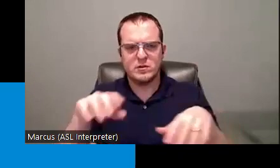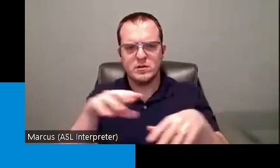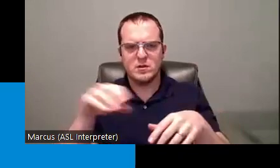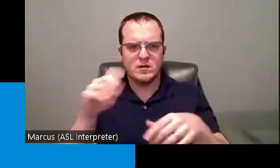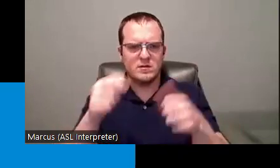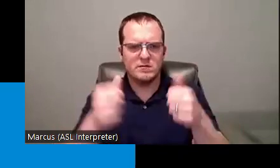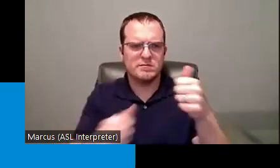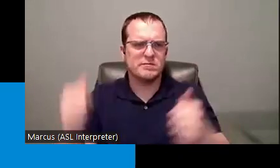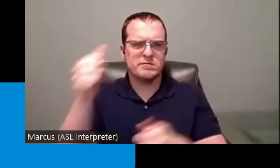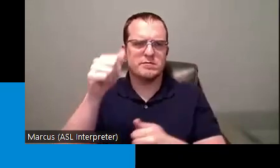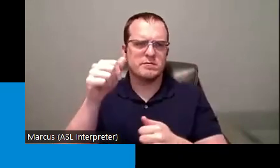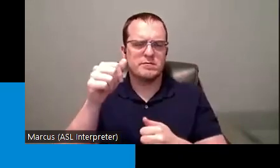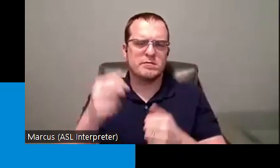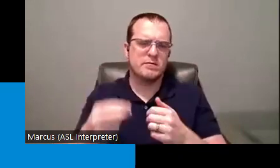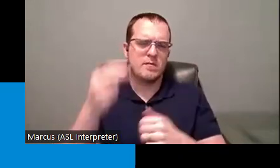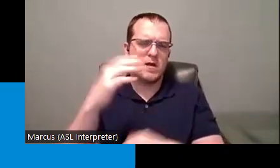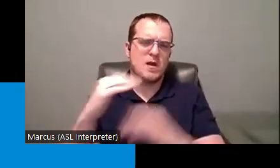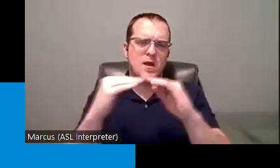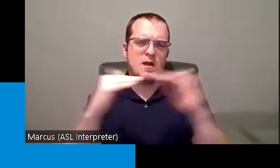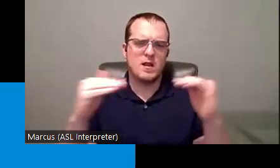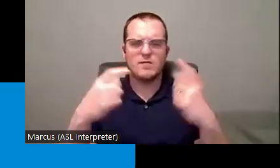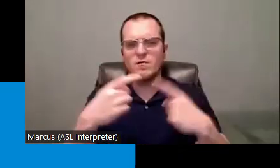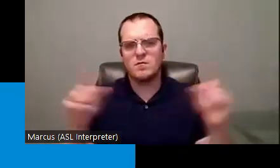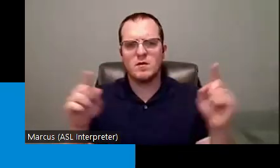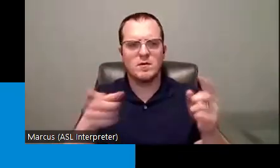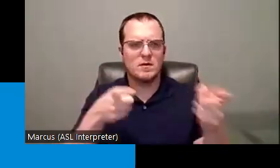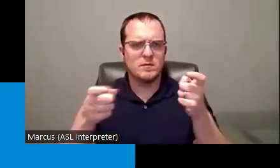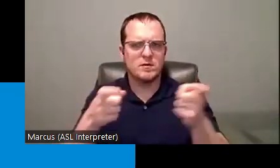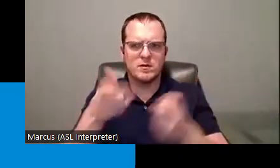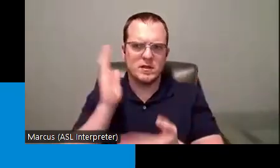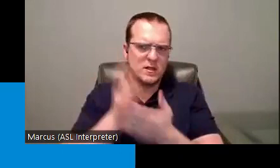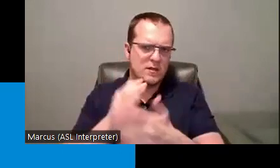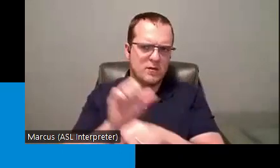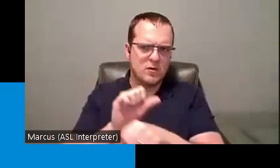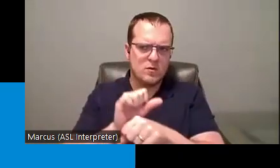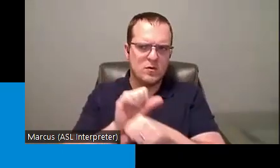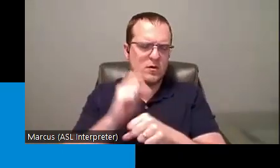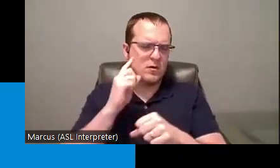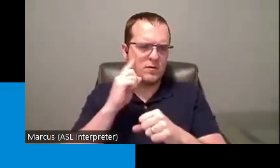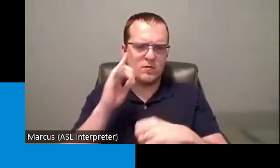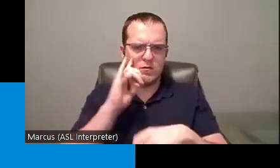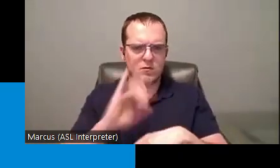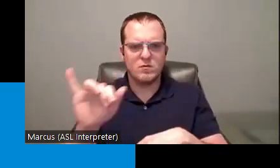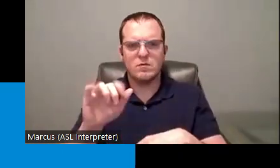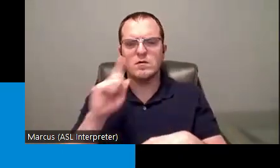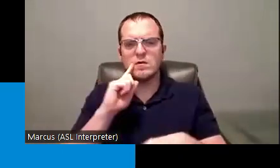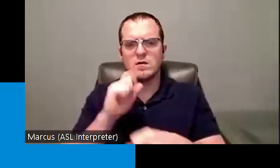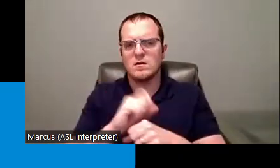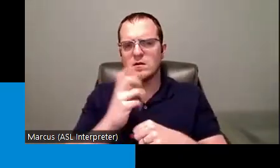high-level public administration never work for long. The anger of